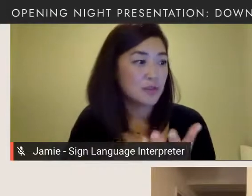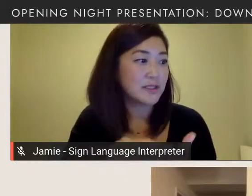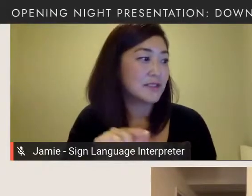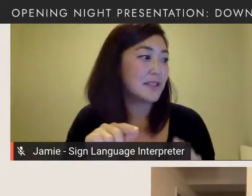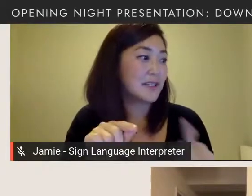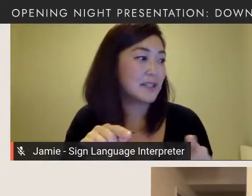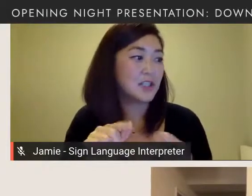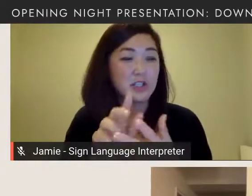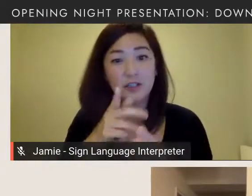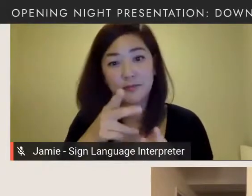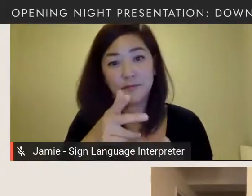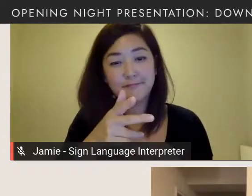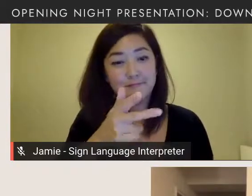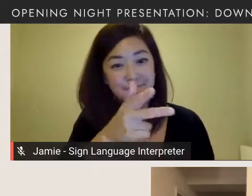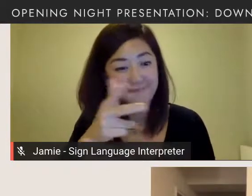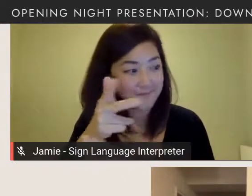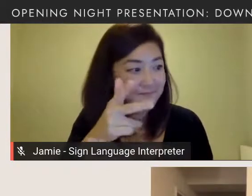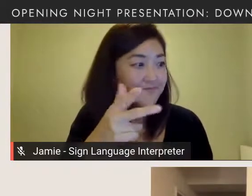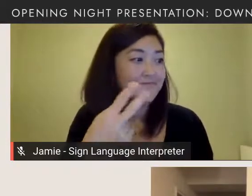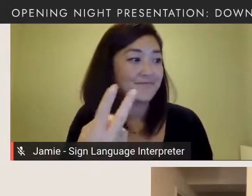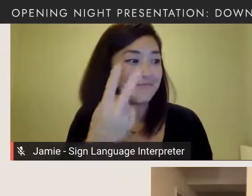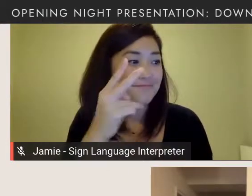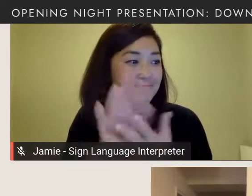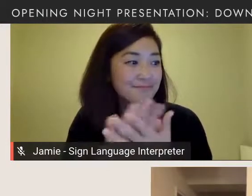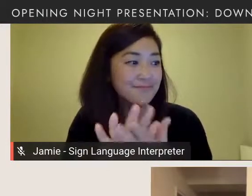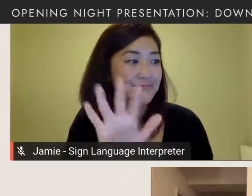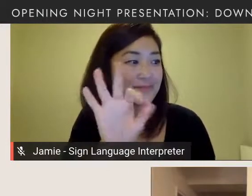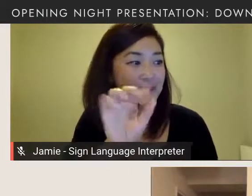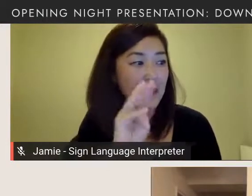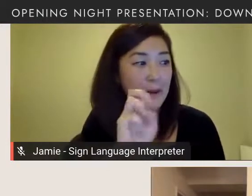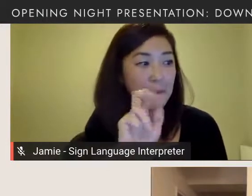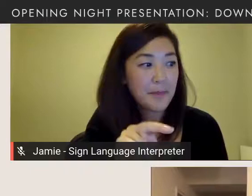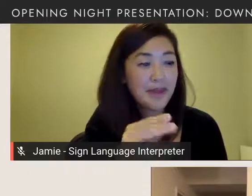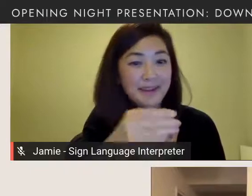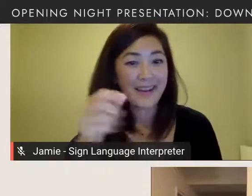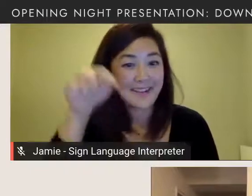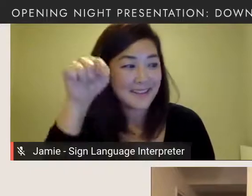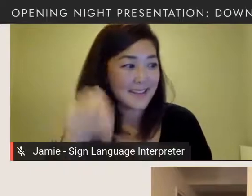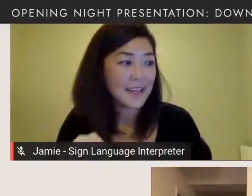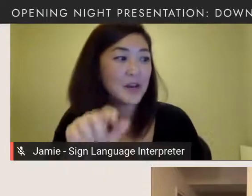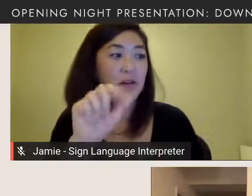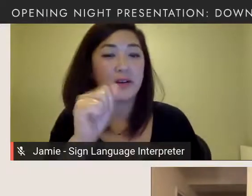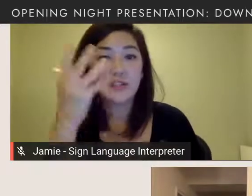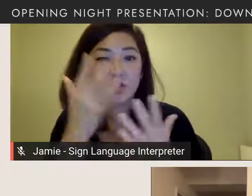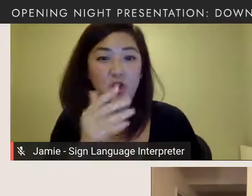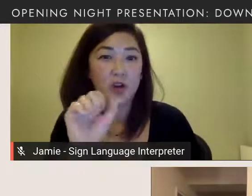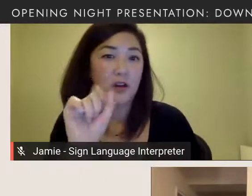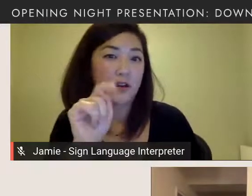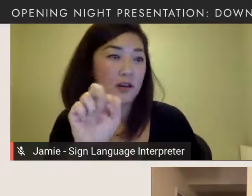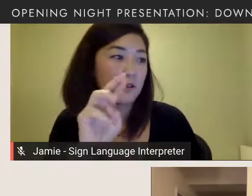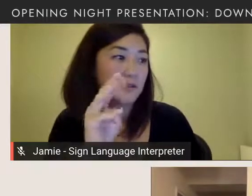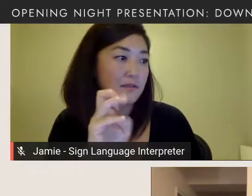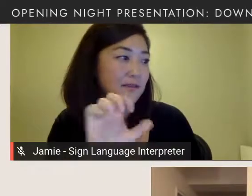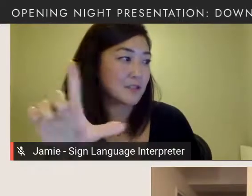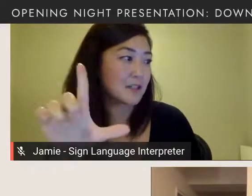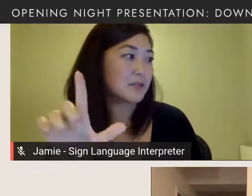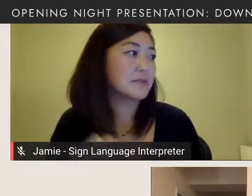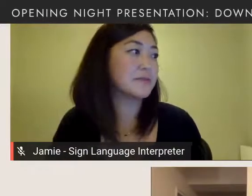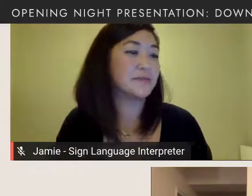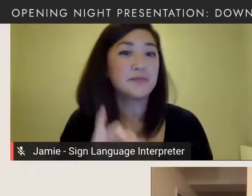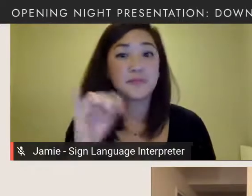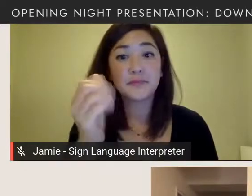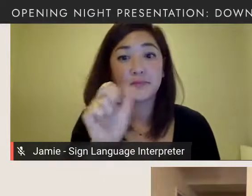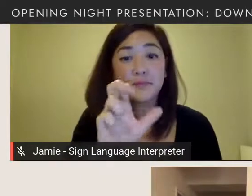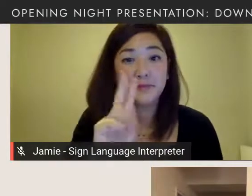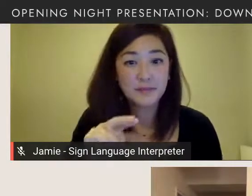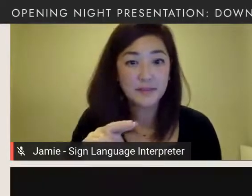and Down a Dark Stairwell. Ursula lives in Bronx, New York. Jason M. Harper is a